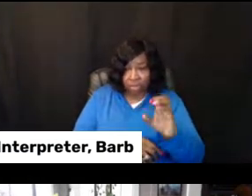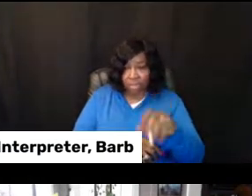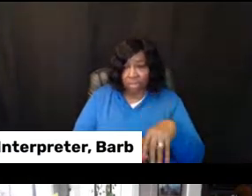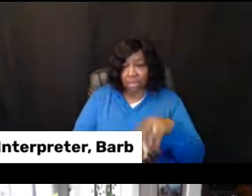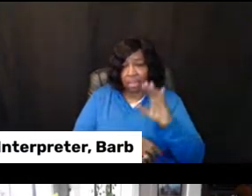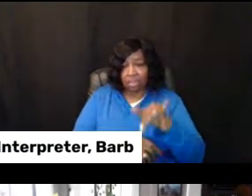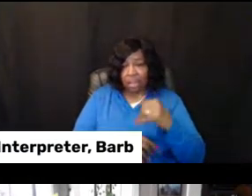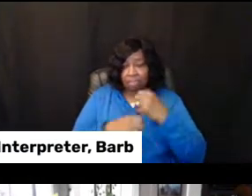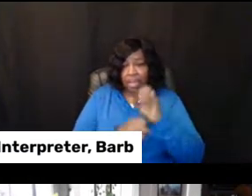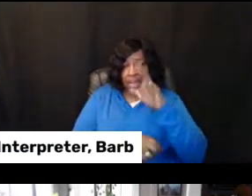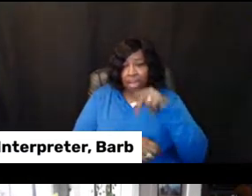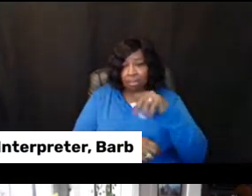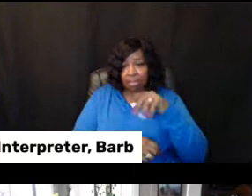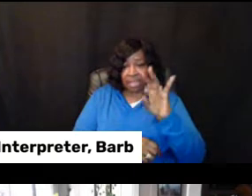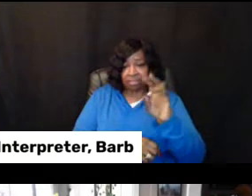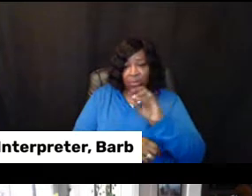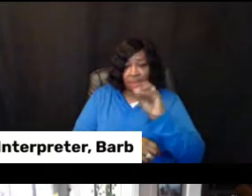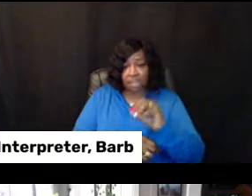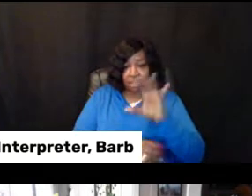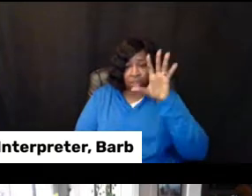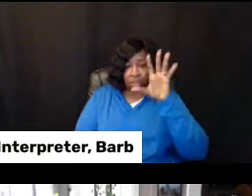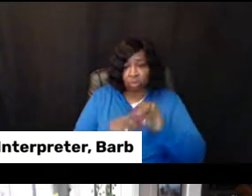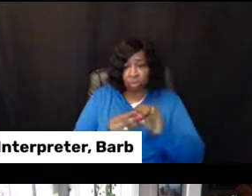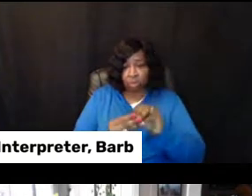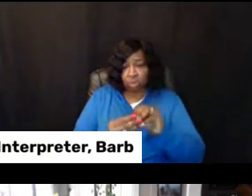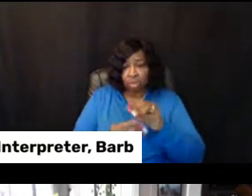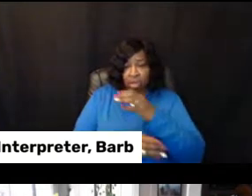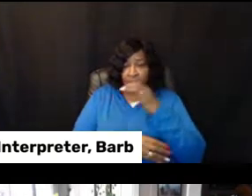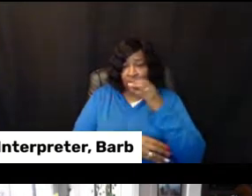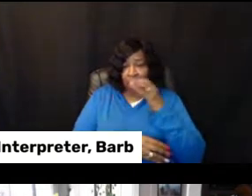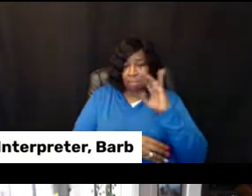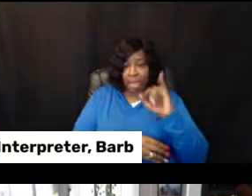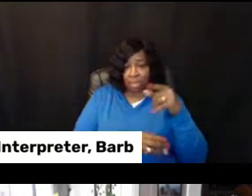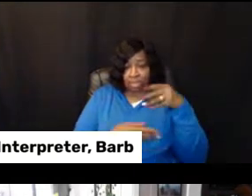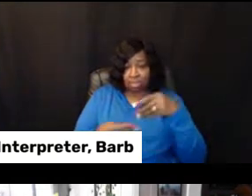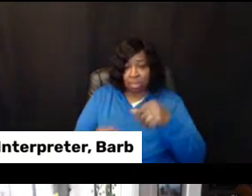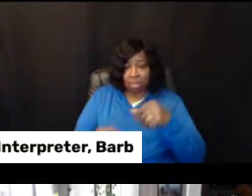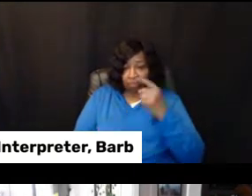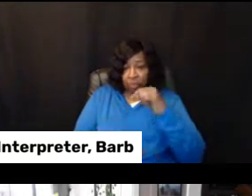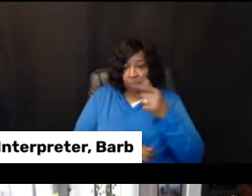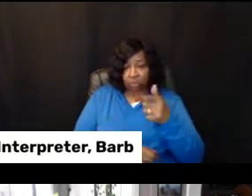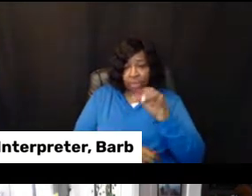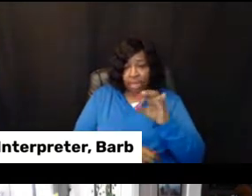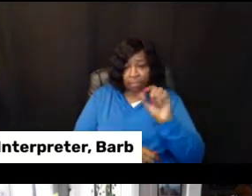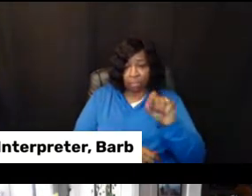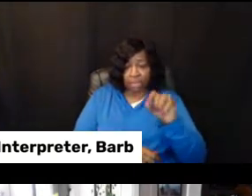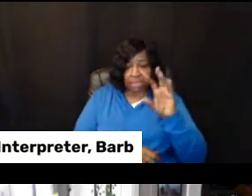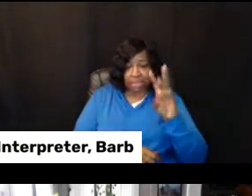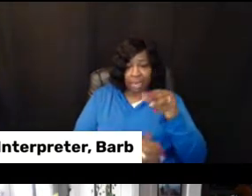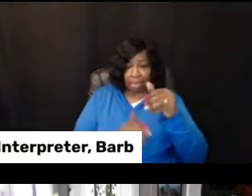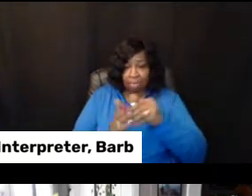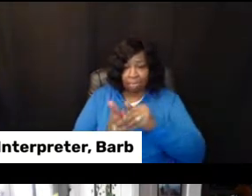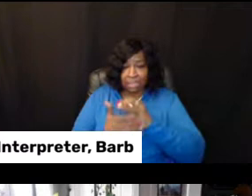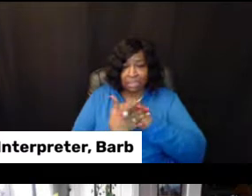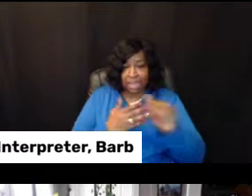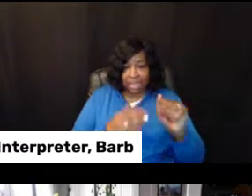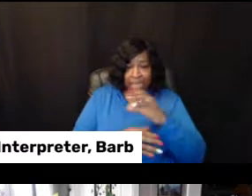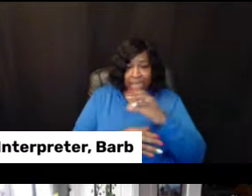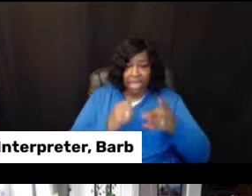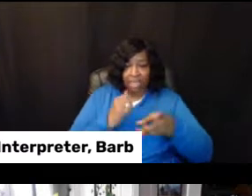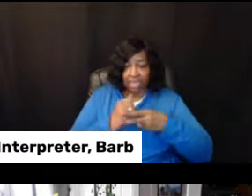make up 7% of total Farm Bill spending for $29.6 billion. And